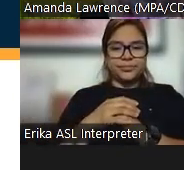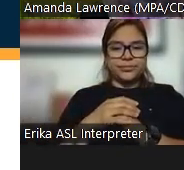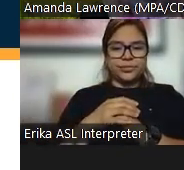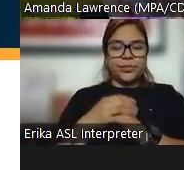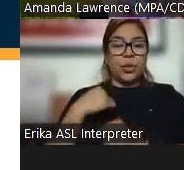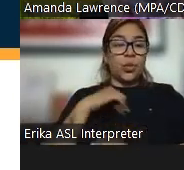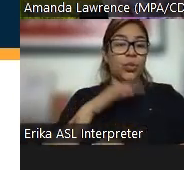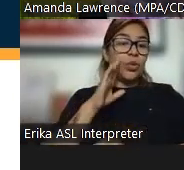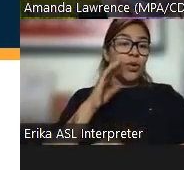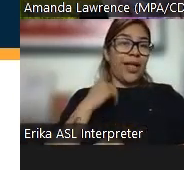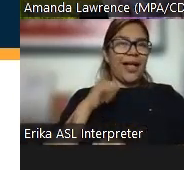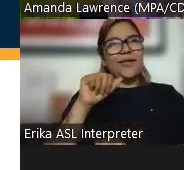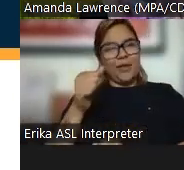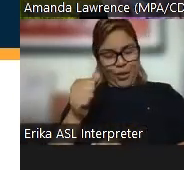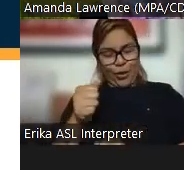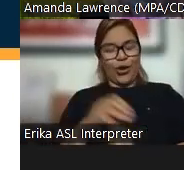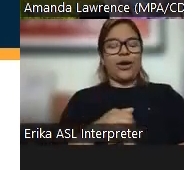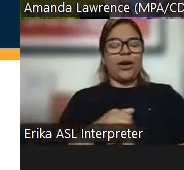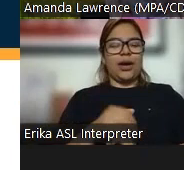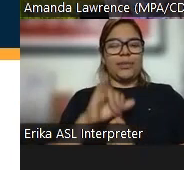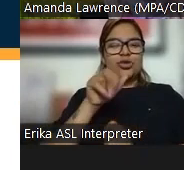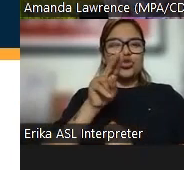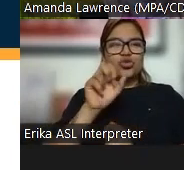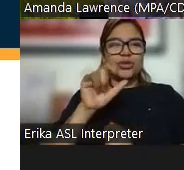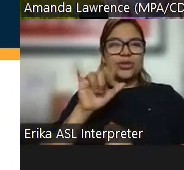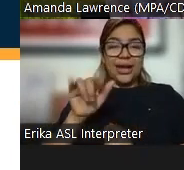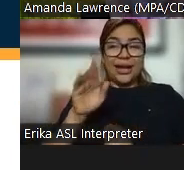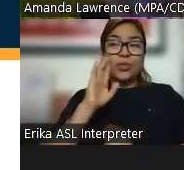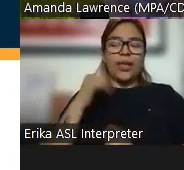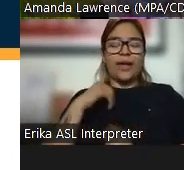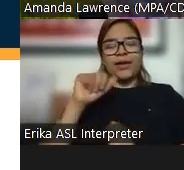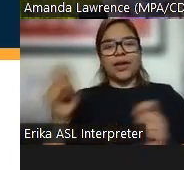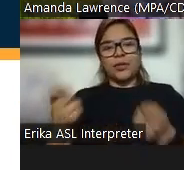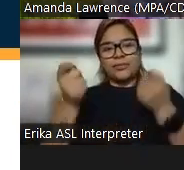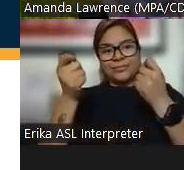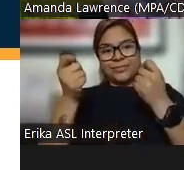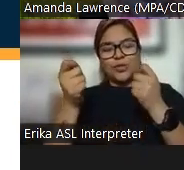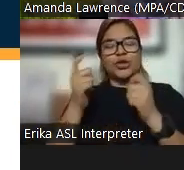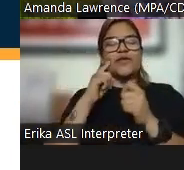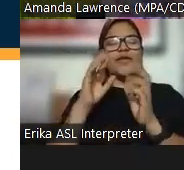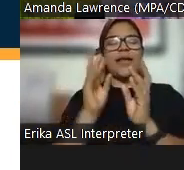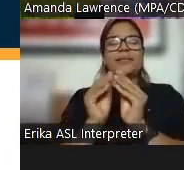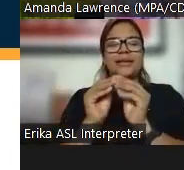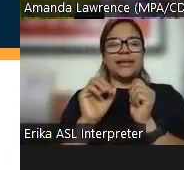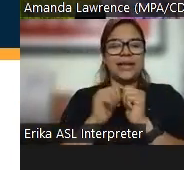kickoff webinar for our awardees in July to get everyone on the same page and share what the technical assistance looks like. But please do